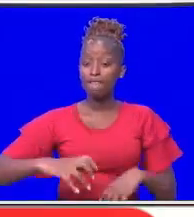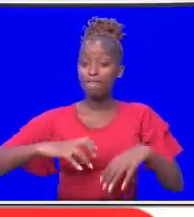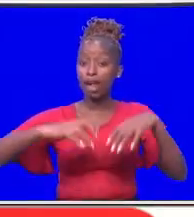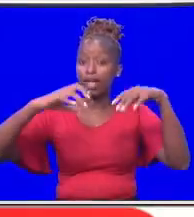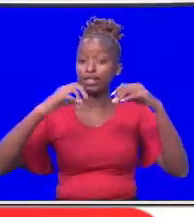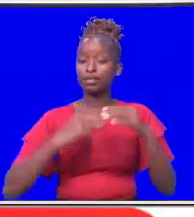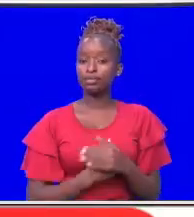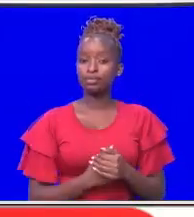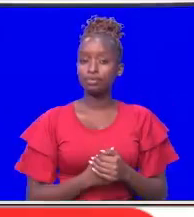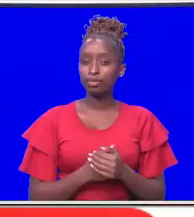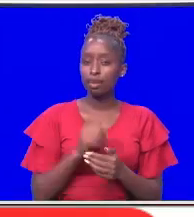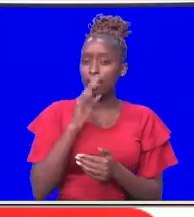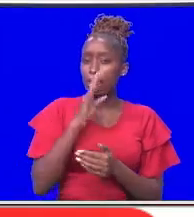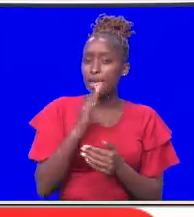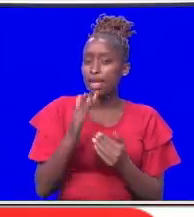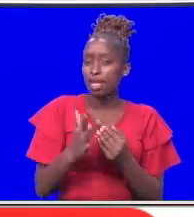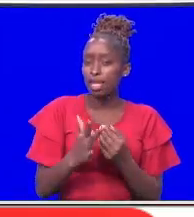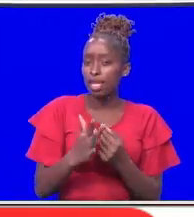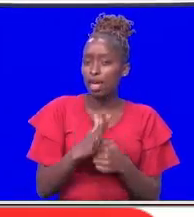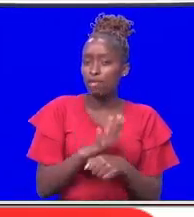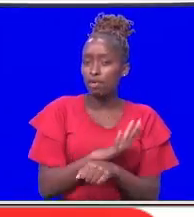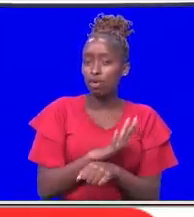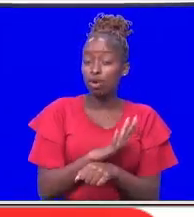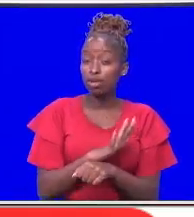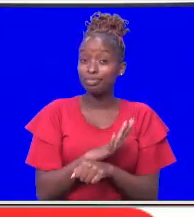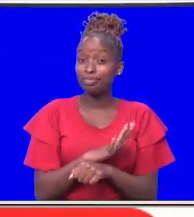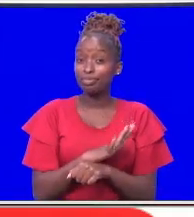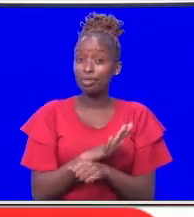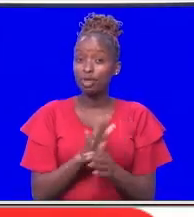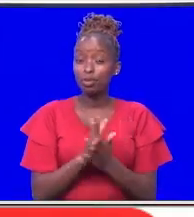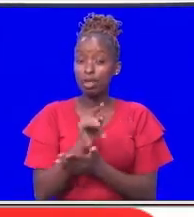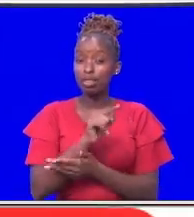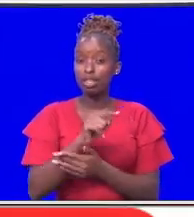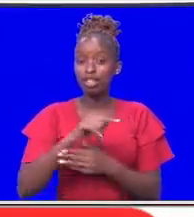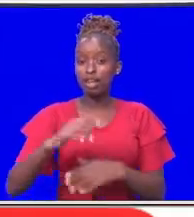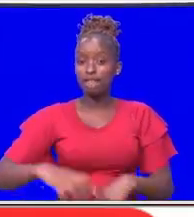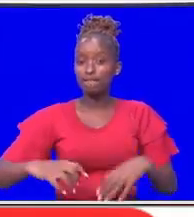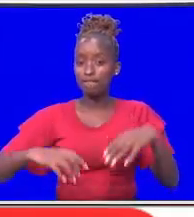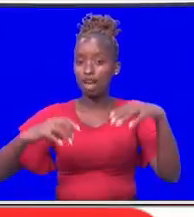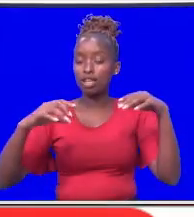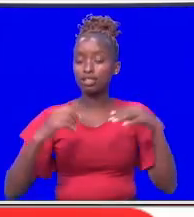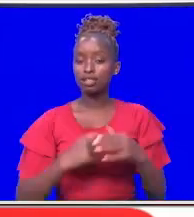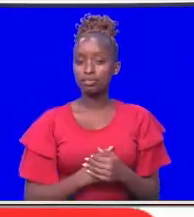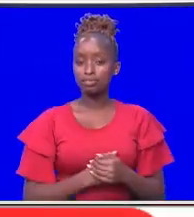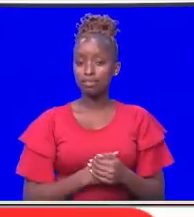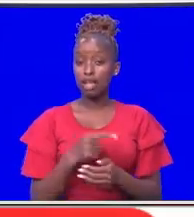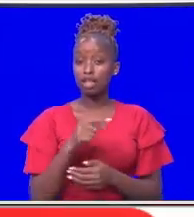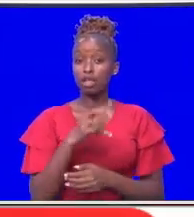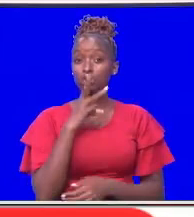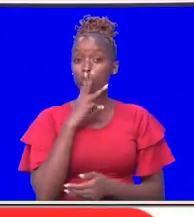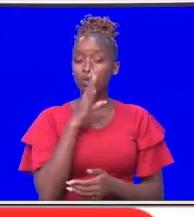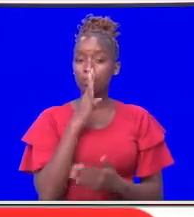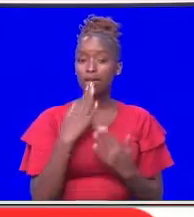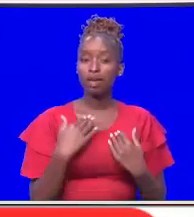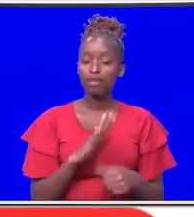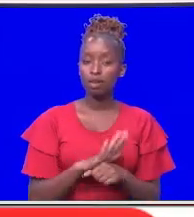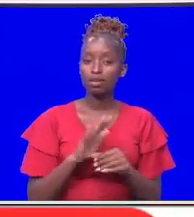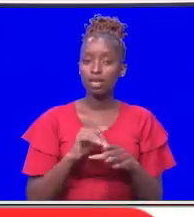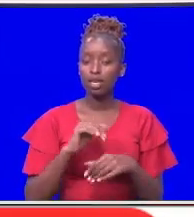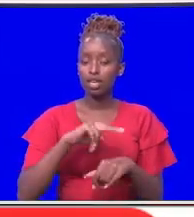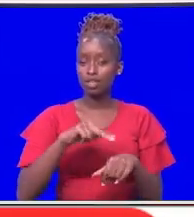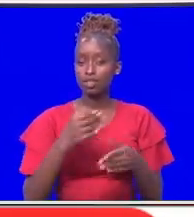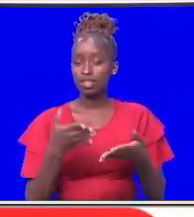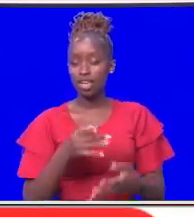na maneno ya maji. Maji sasa imekuwa changa kuu katika taifa la Kenya.